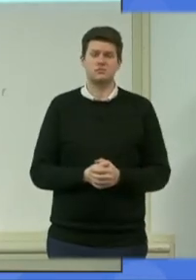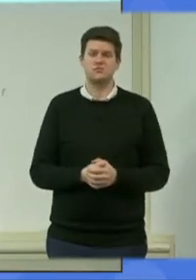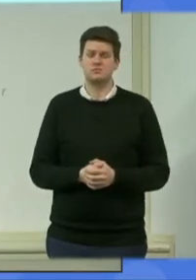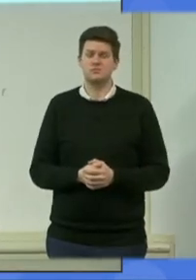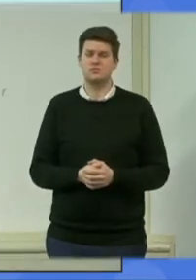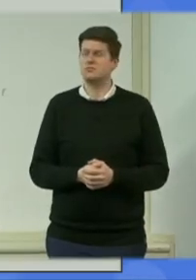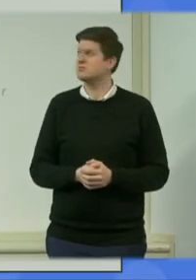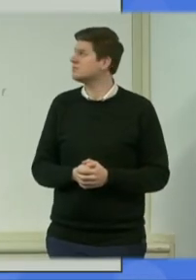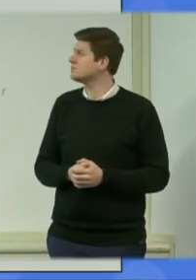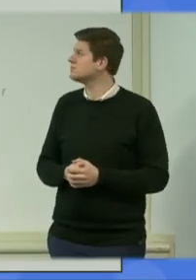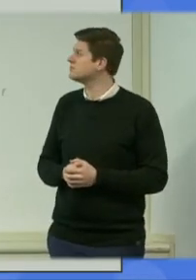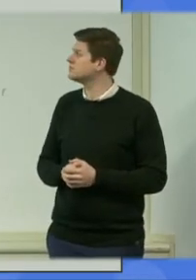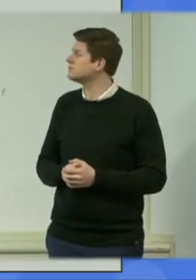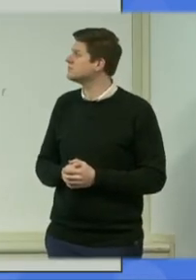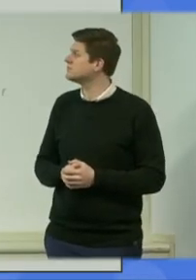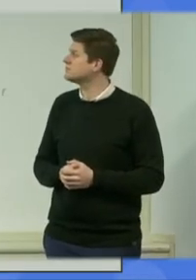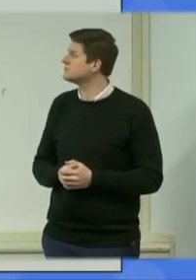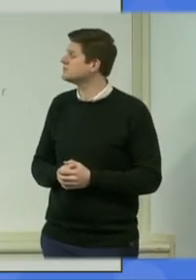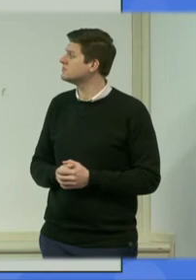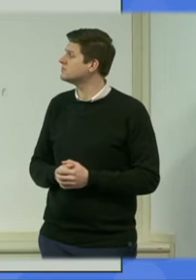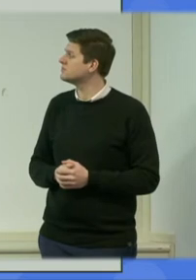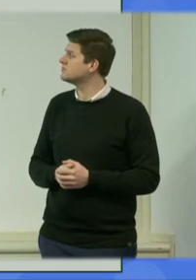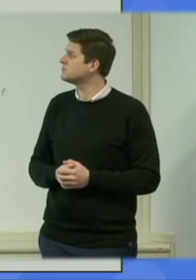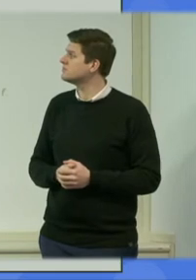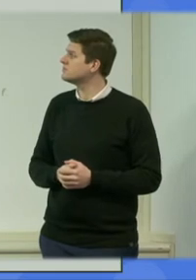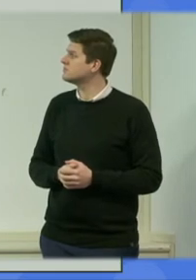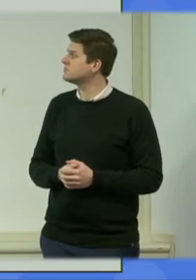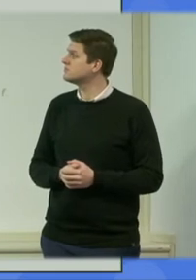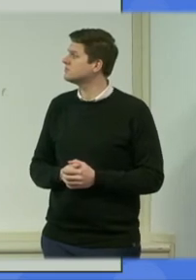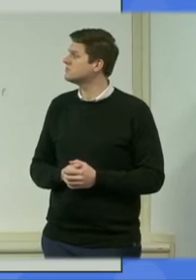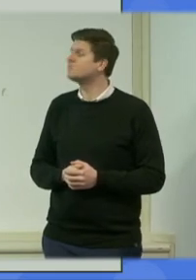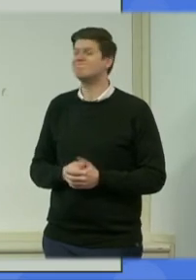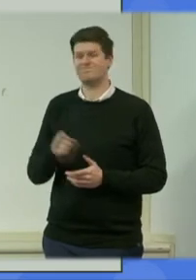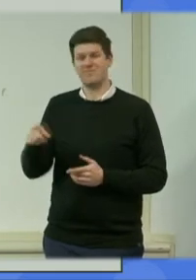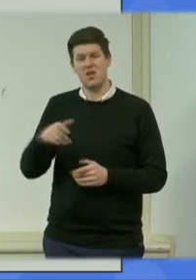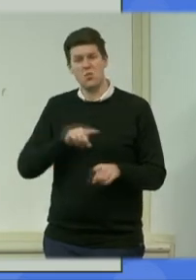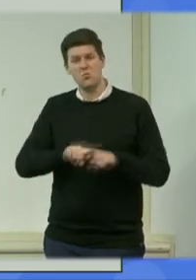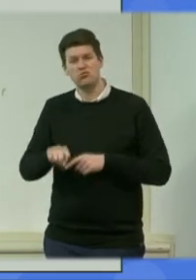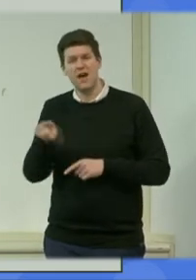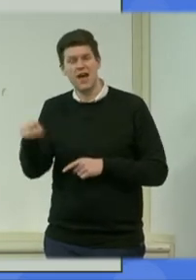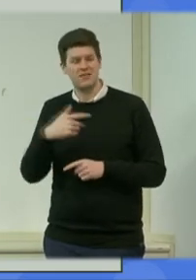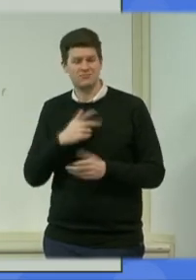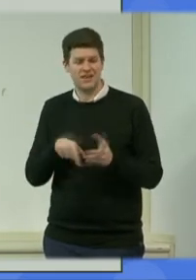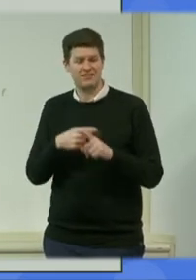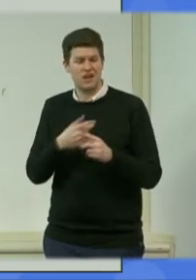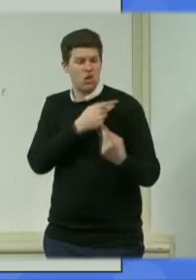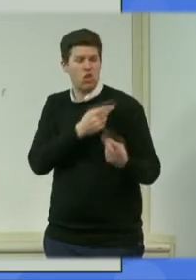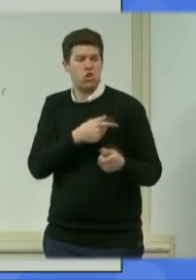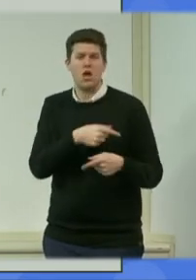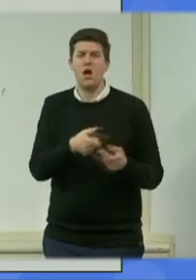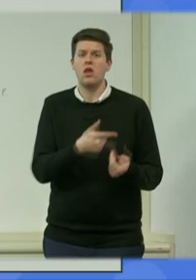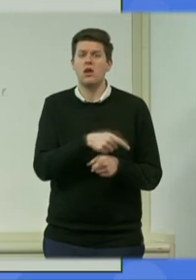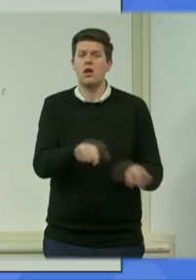quite strong evidence that people, if they can, do shift the taxes onto other people. So property taxes, taxes like council